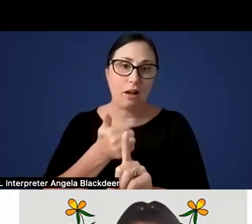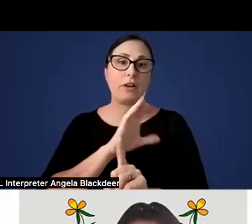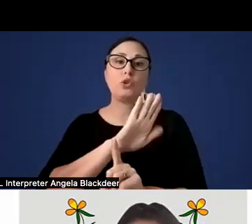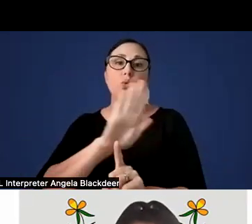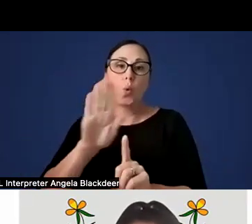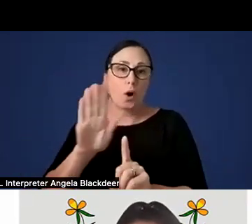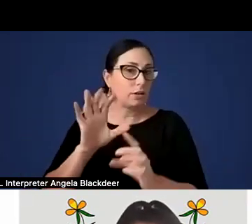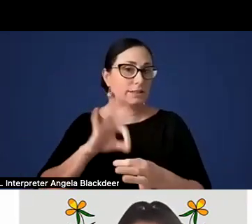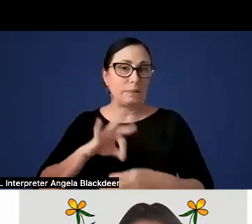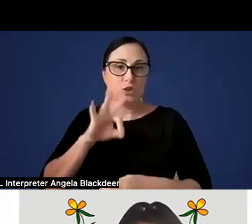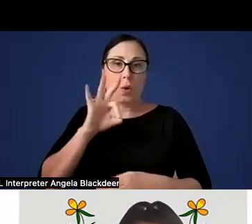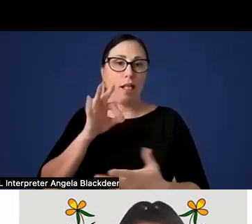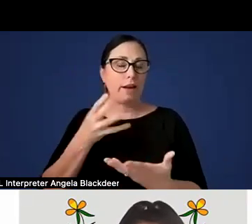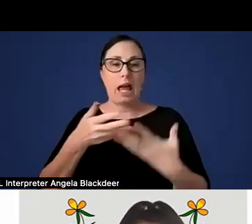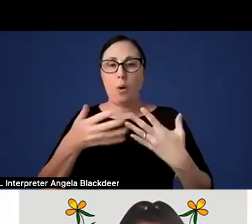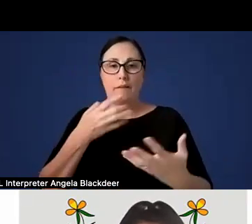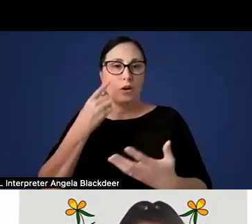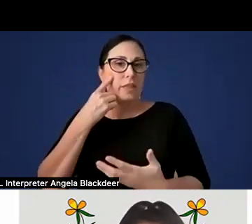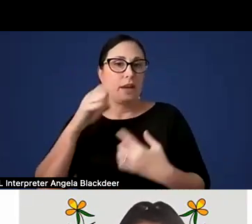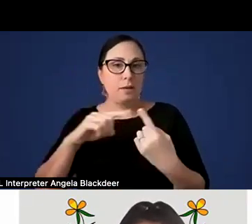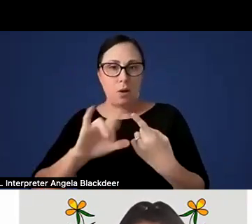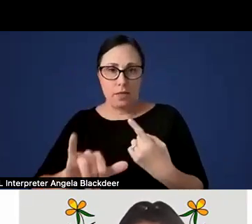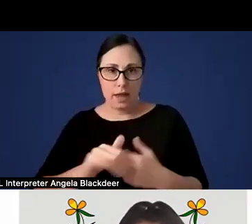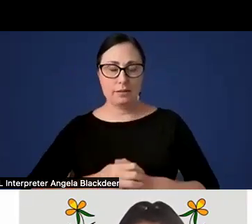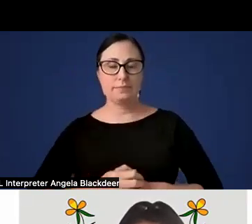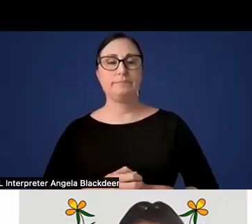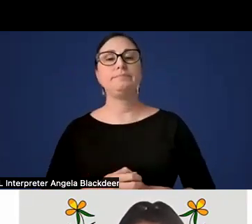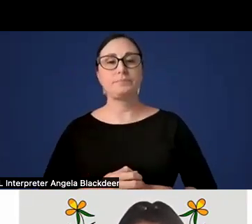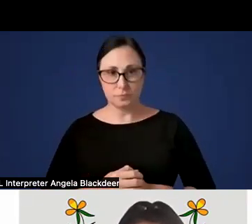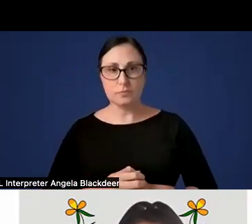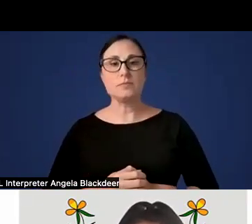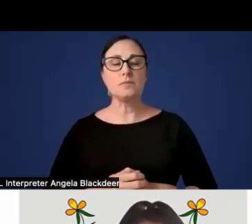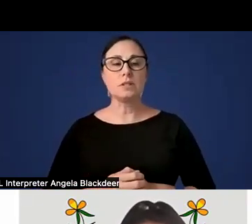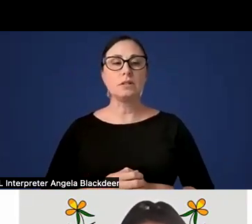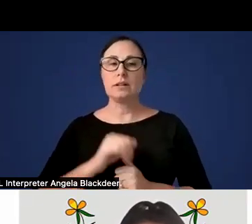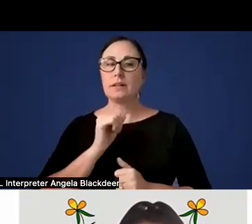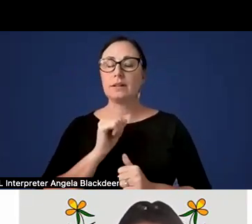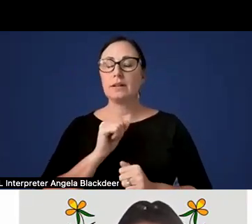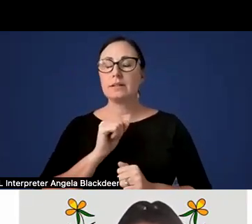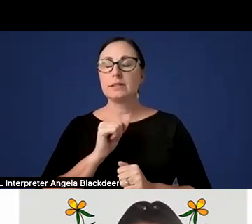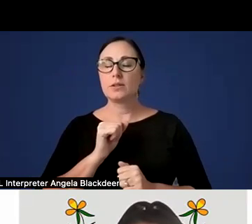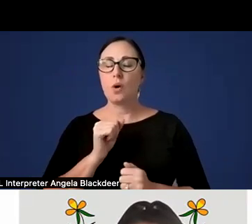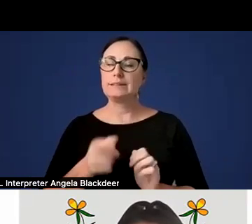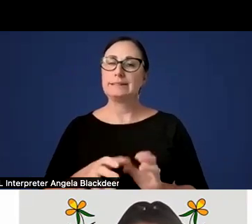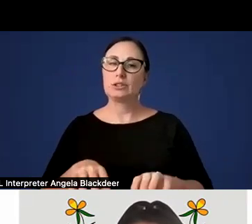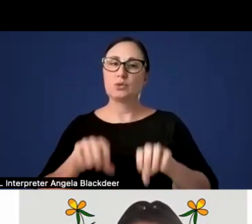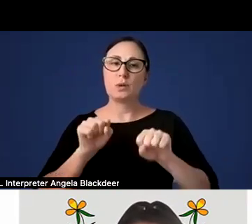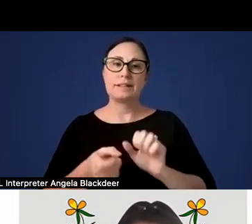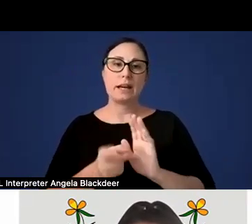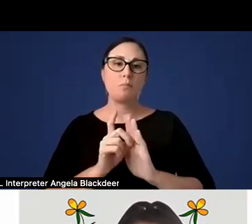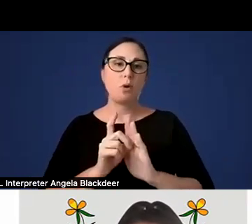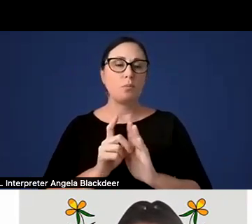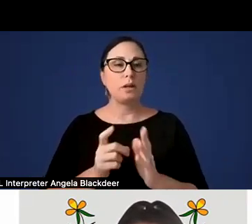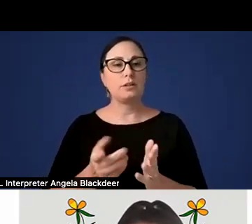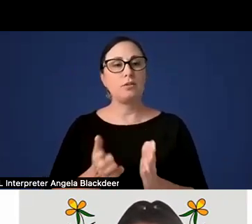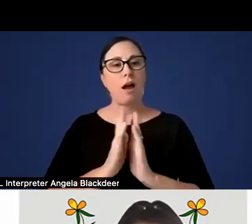that or think about it. And so I'd like to take a moment and ask both our panelists, our